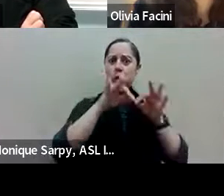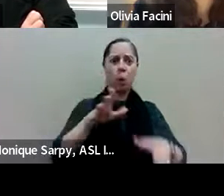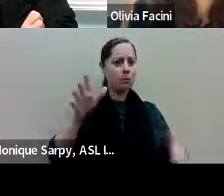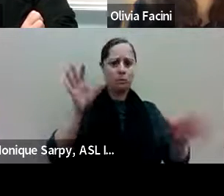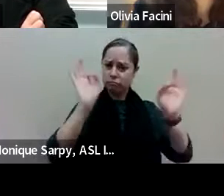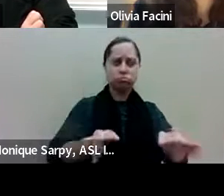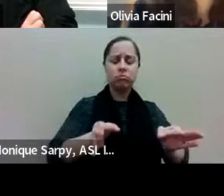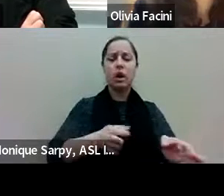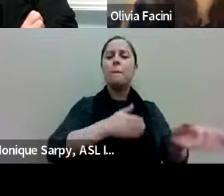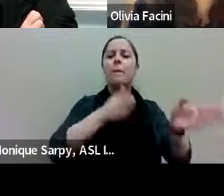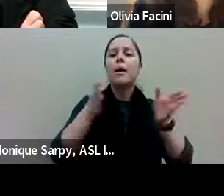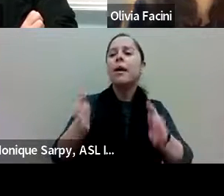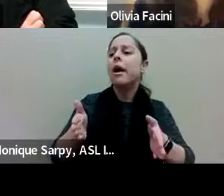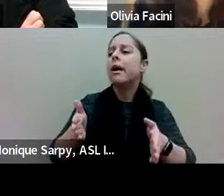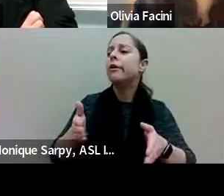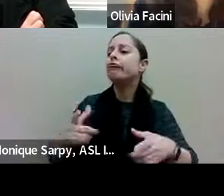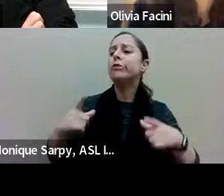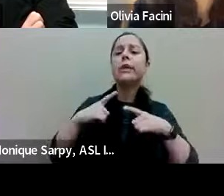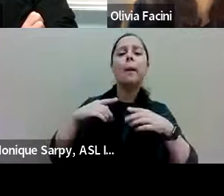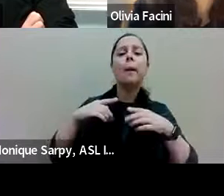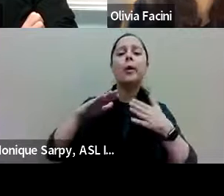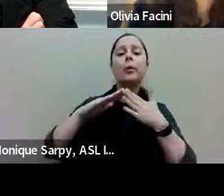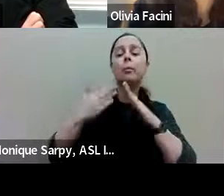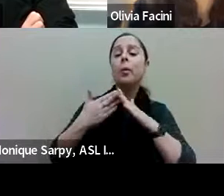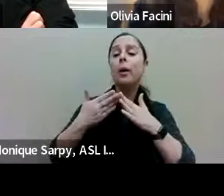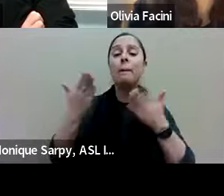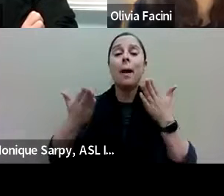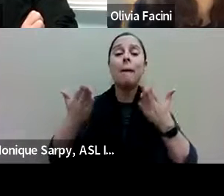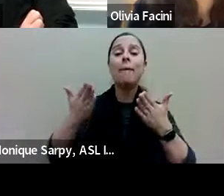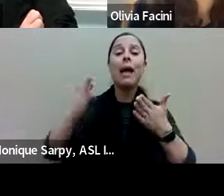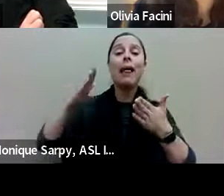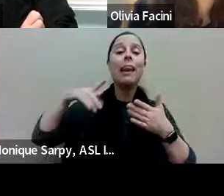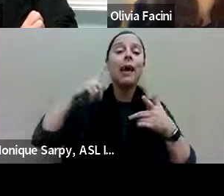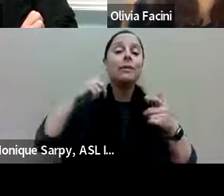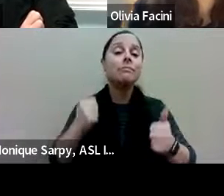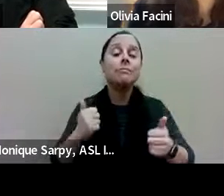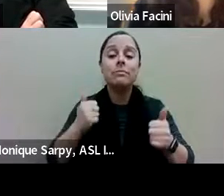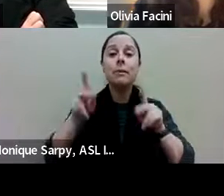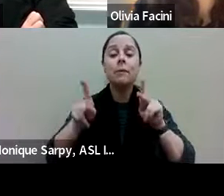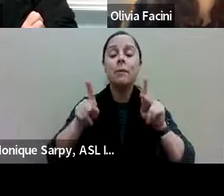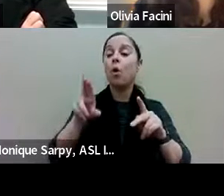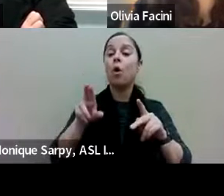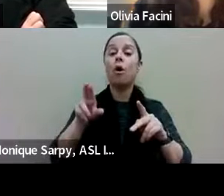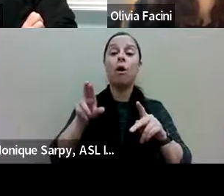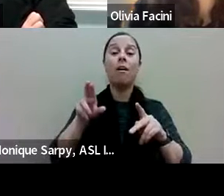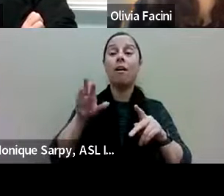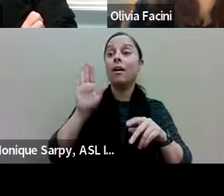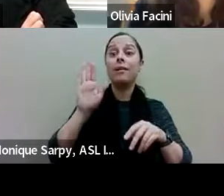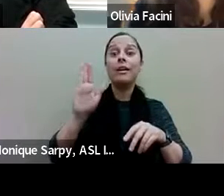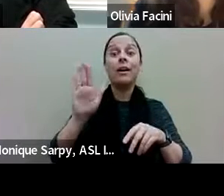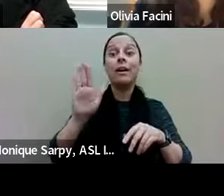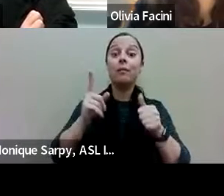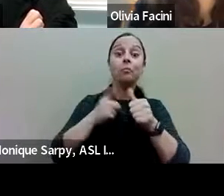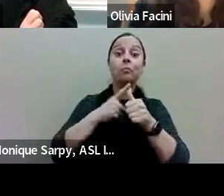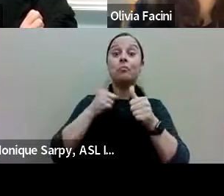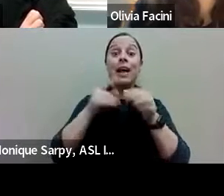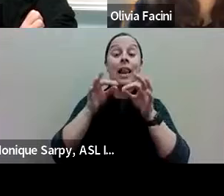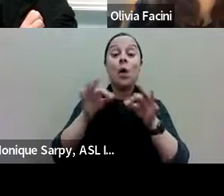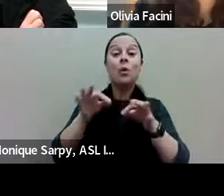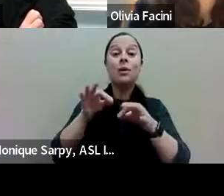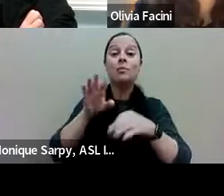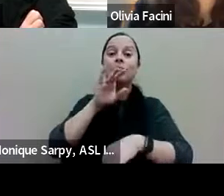retirement community where there's a lot of more late deafened people where spoken English is their first language, they may prefer